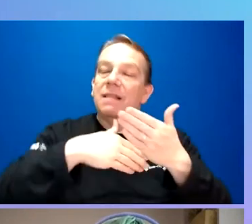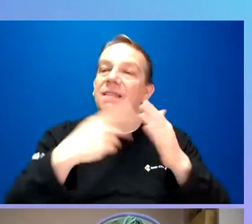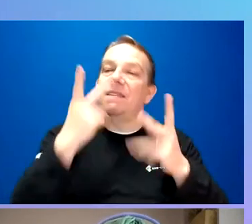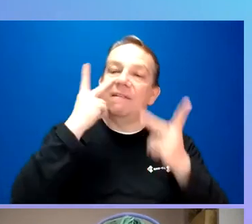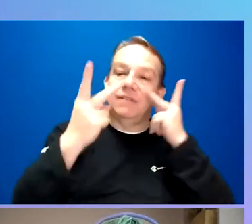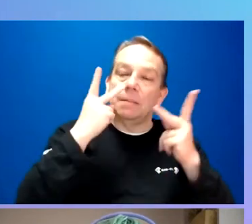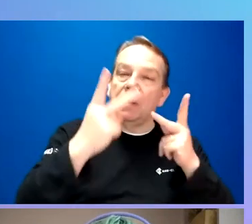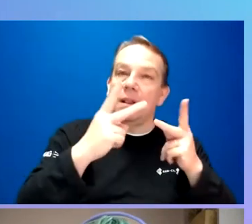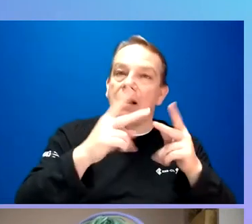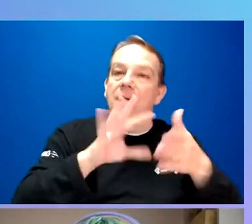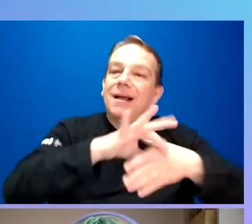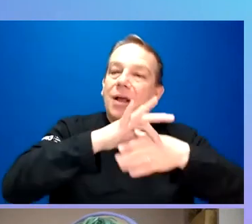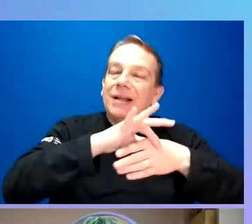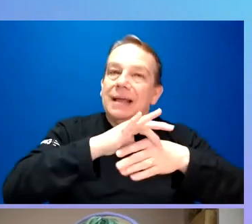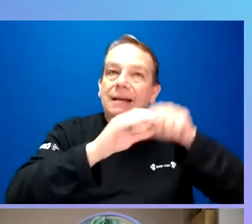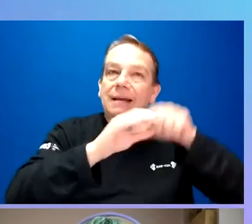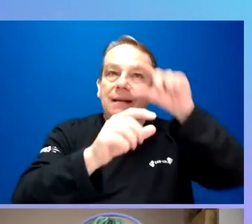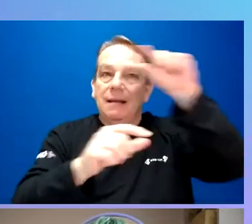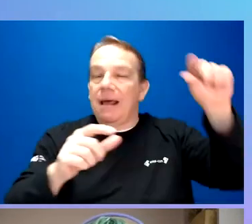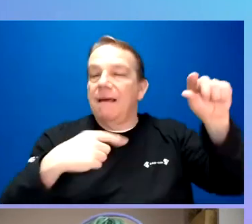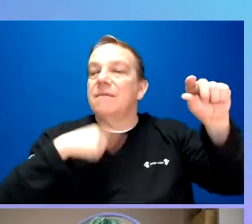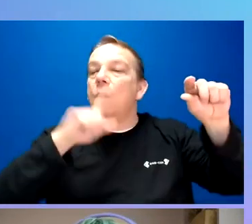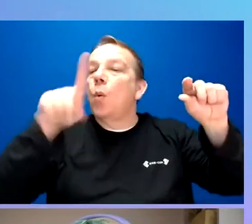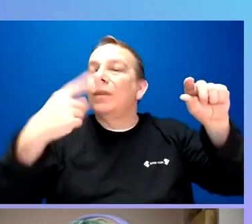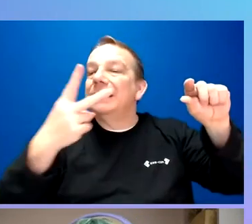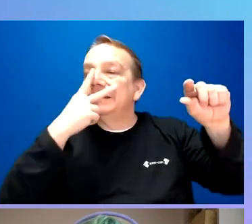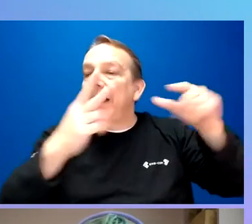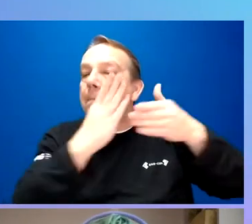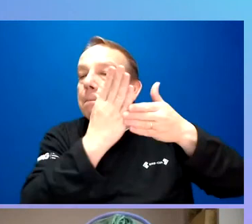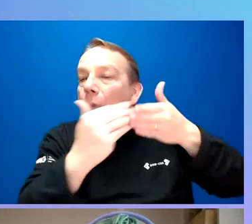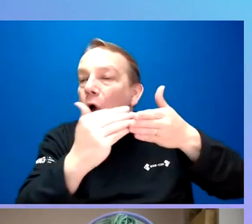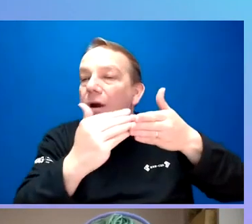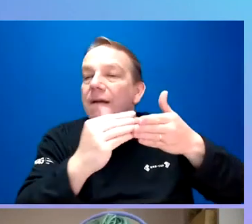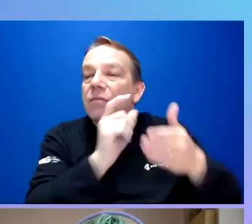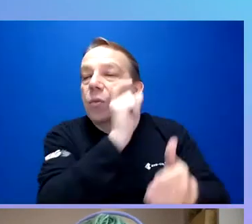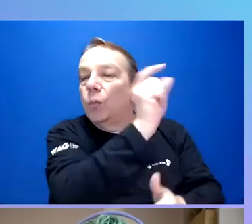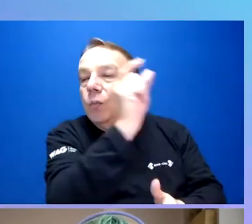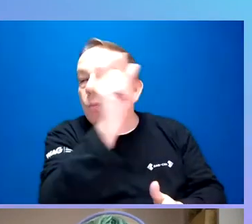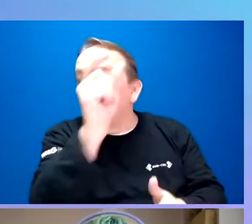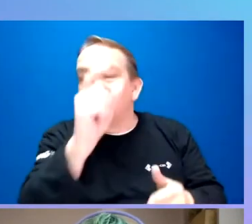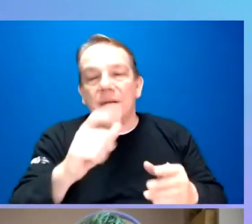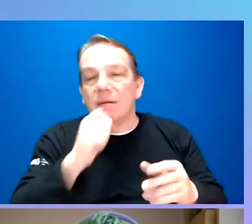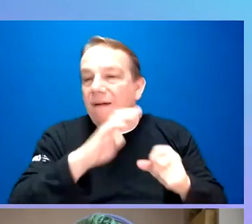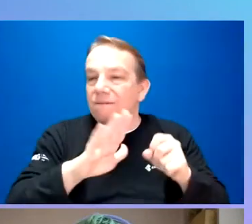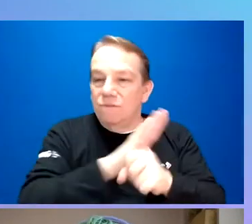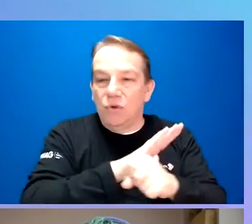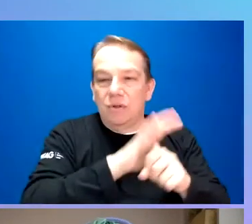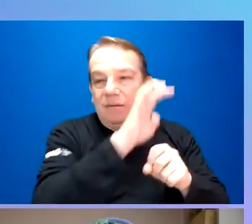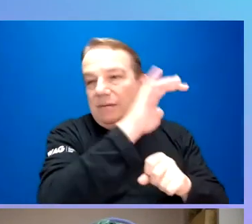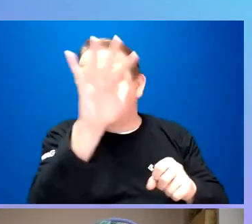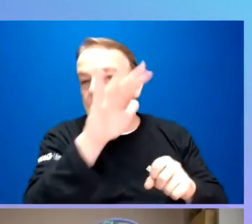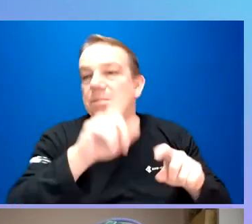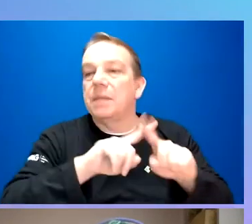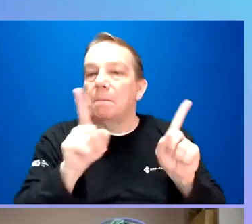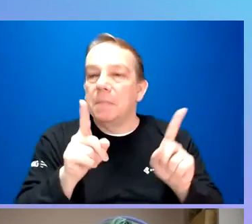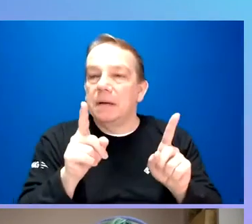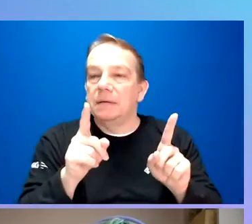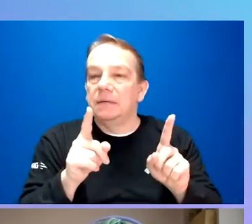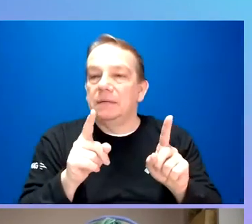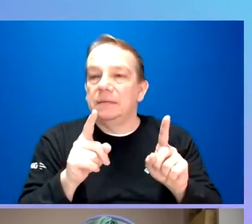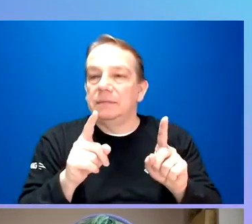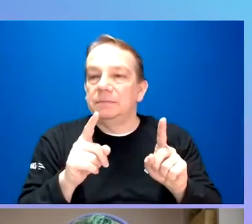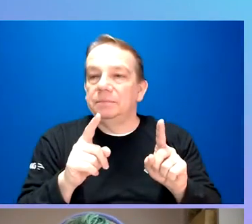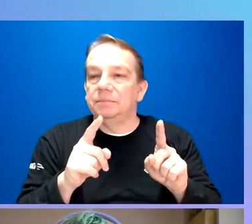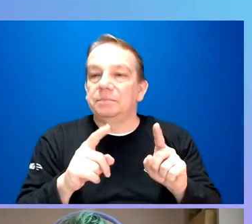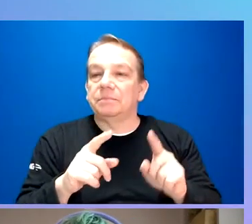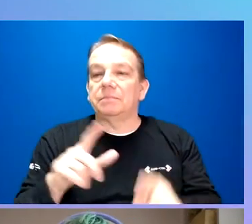of the heading. So I can only see a couple of halves of letters peeking out behind the button, but TalkBack